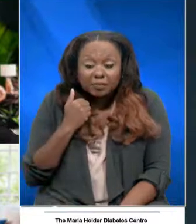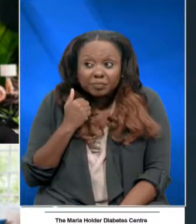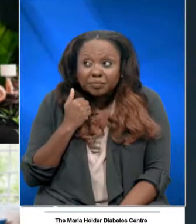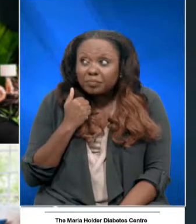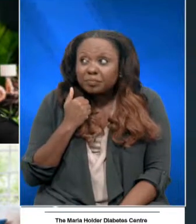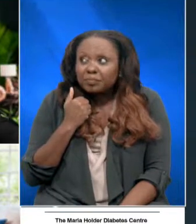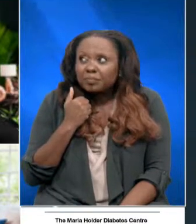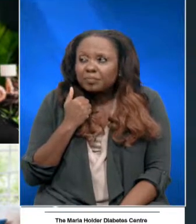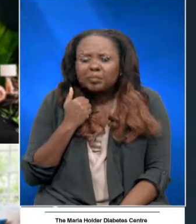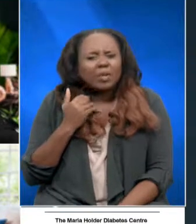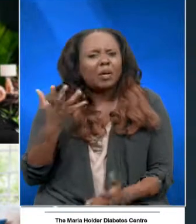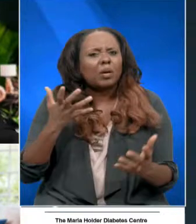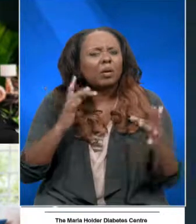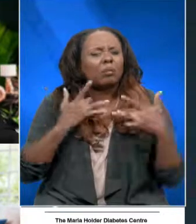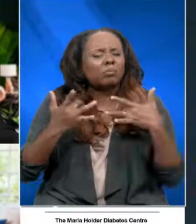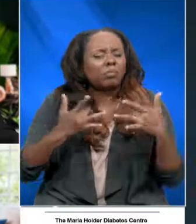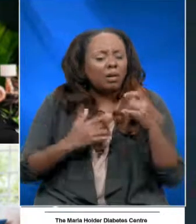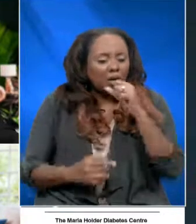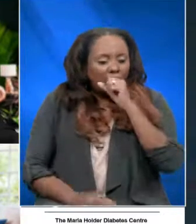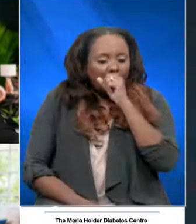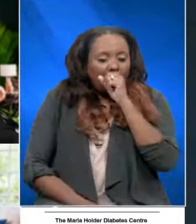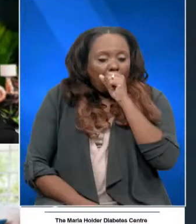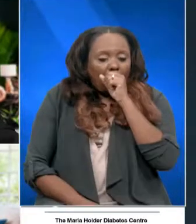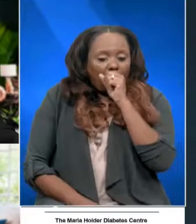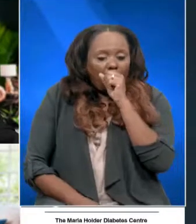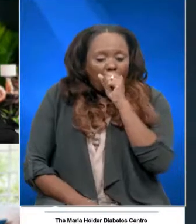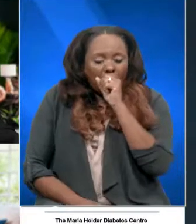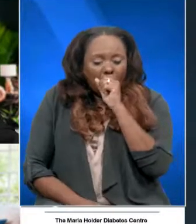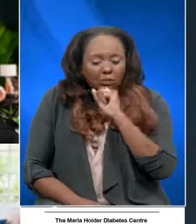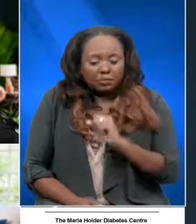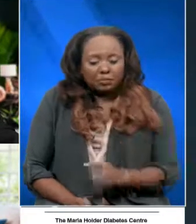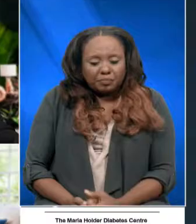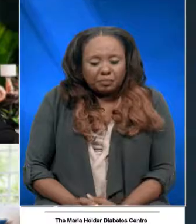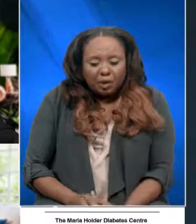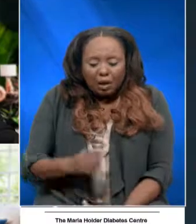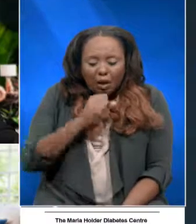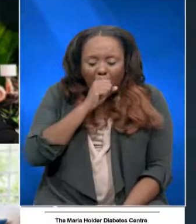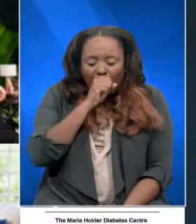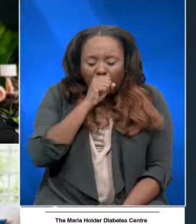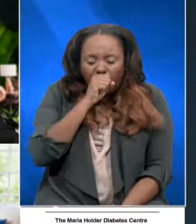your concern? I was saying that